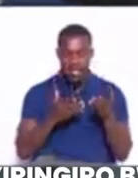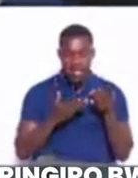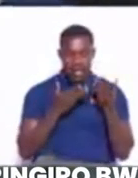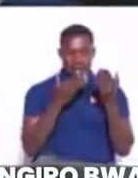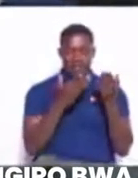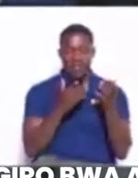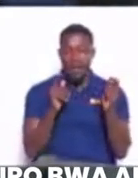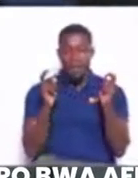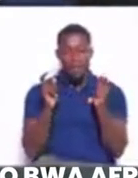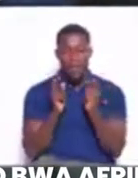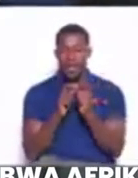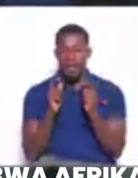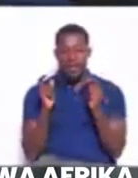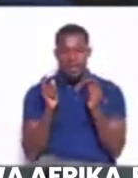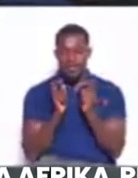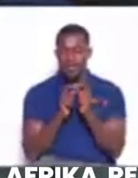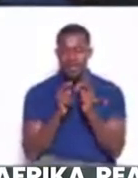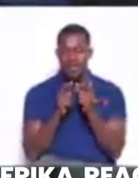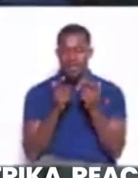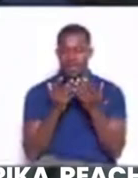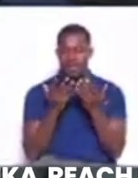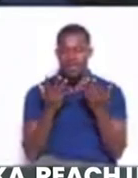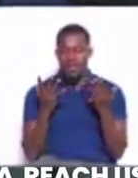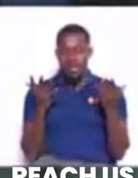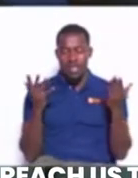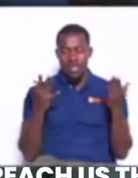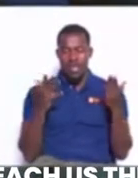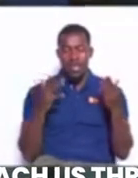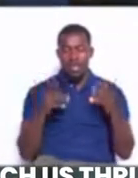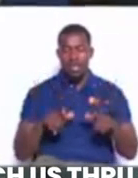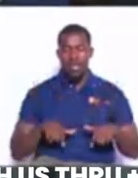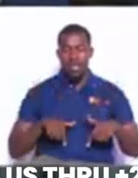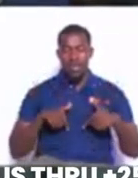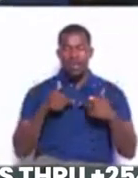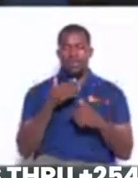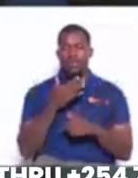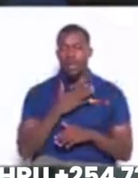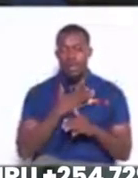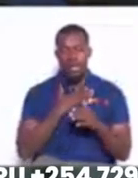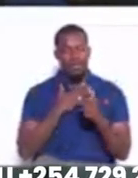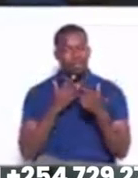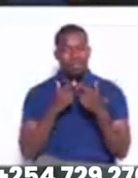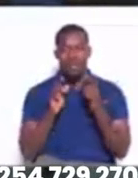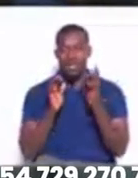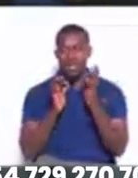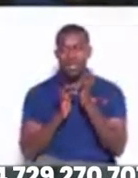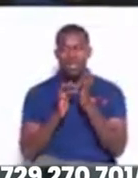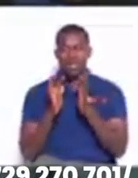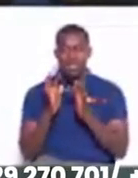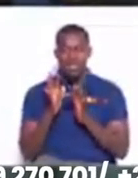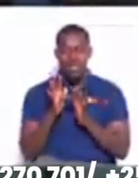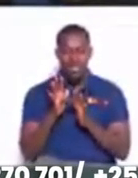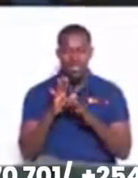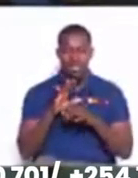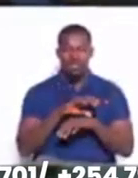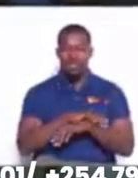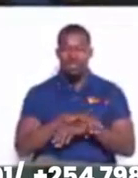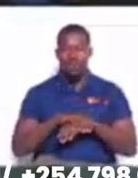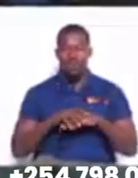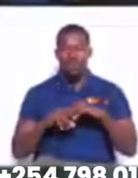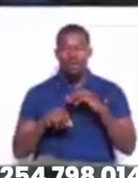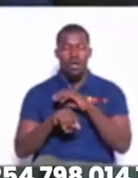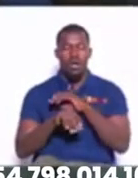kama kuna kitu unachopambana nacho, give it to Jesus. Mwachie Yesu. If there's some habit, kama